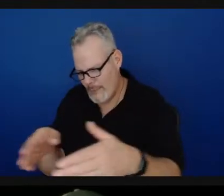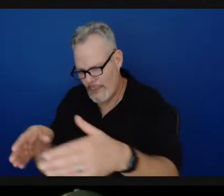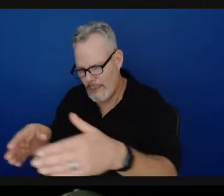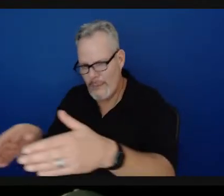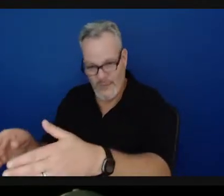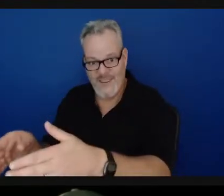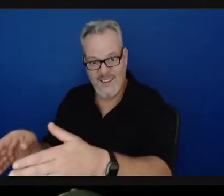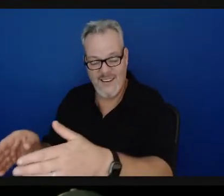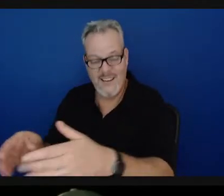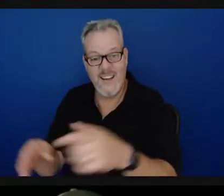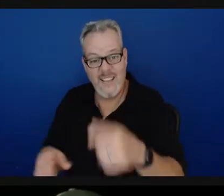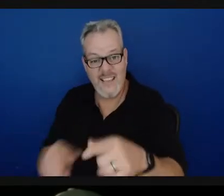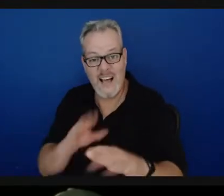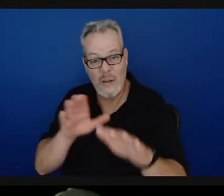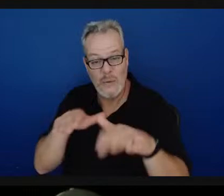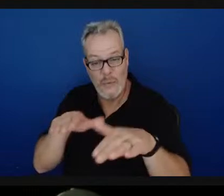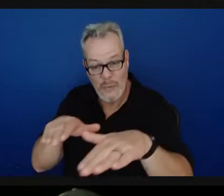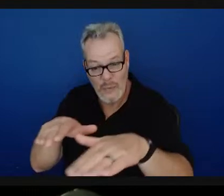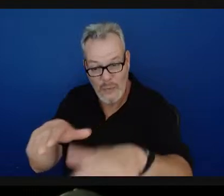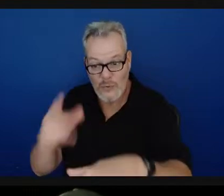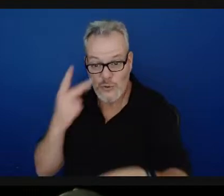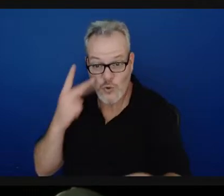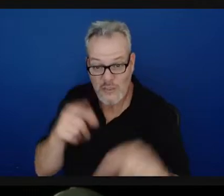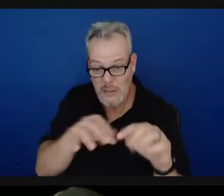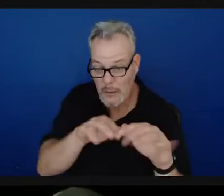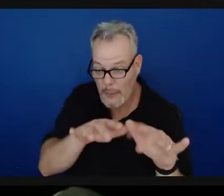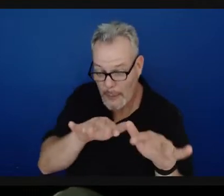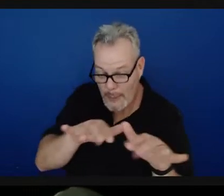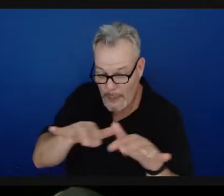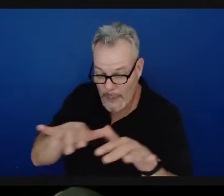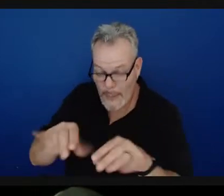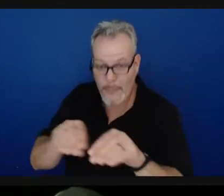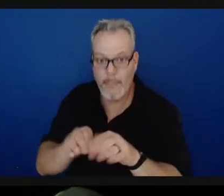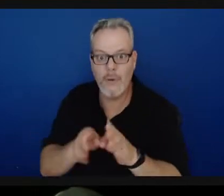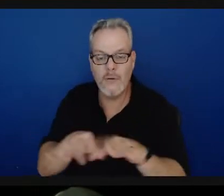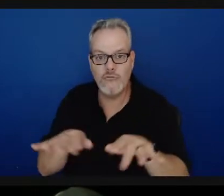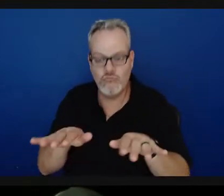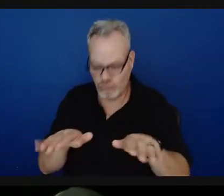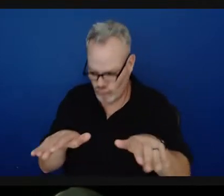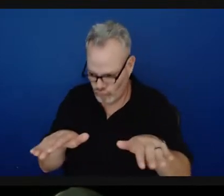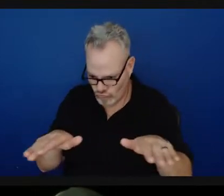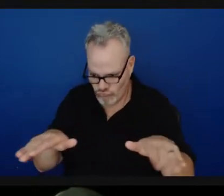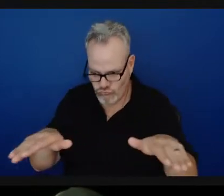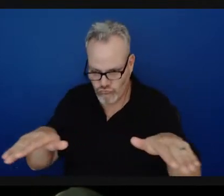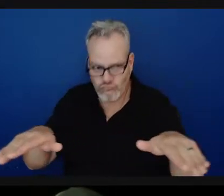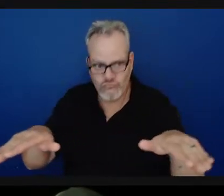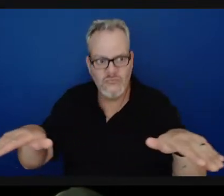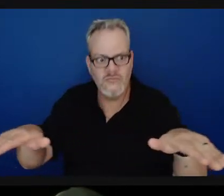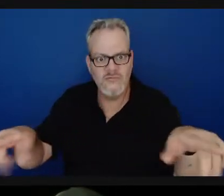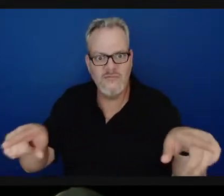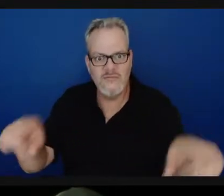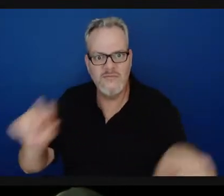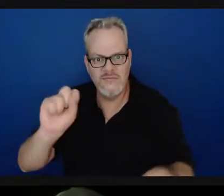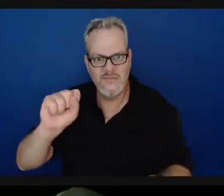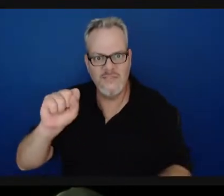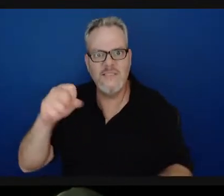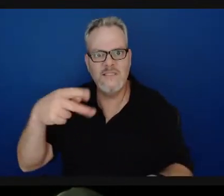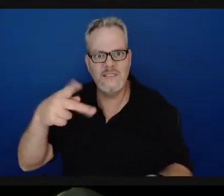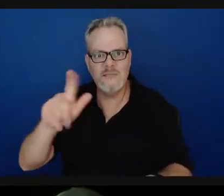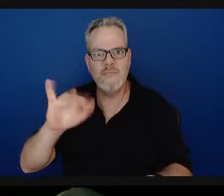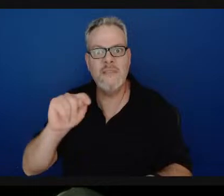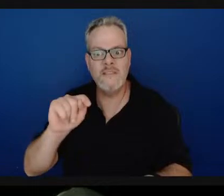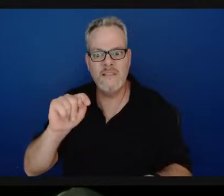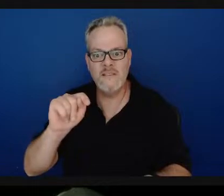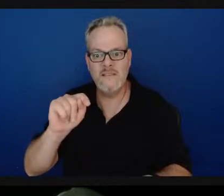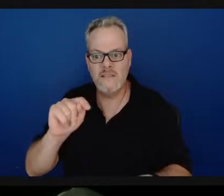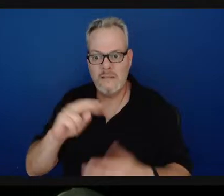caldera. You see how the flow is actually splitting around this little island here that maybe is a piece